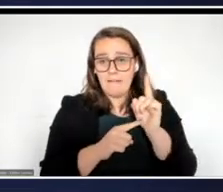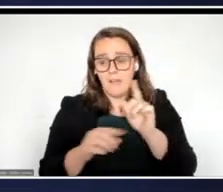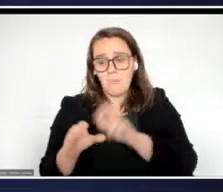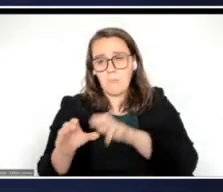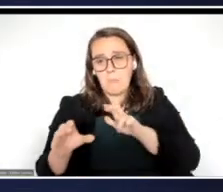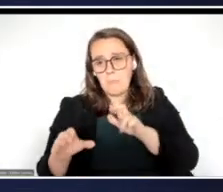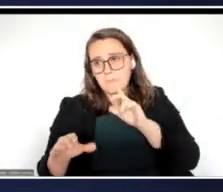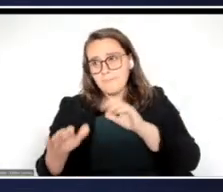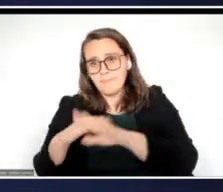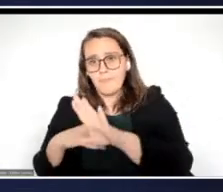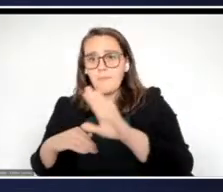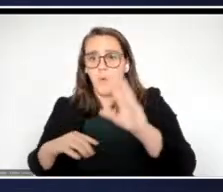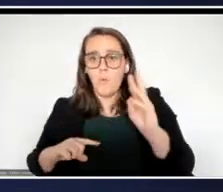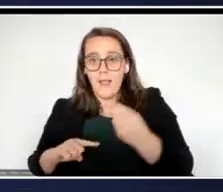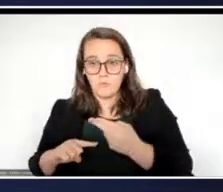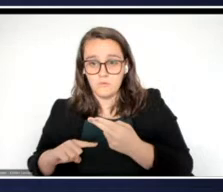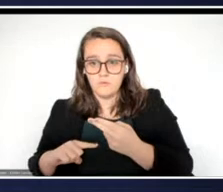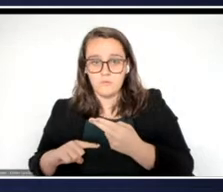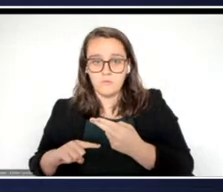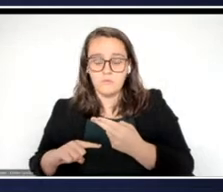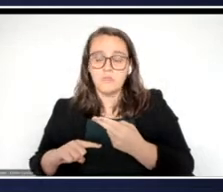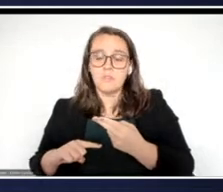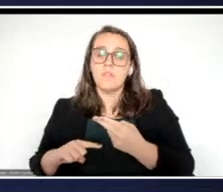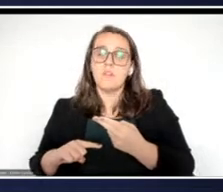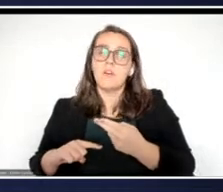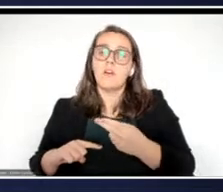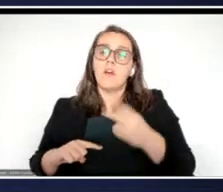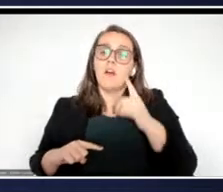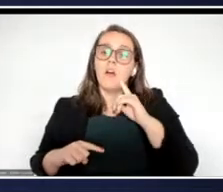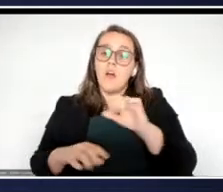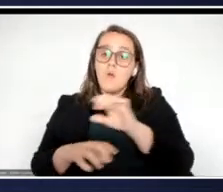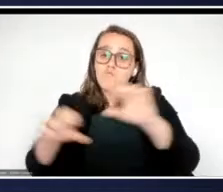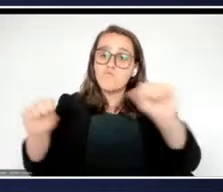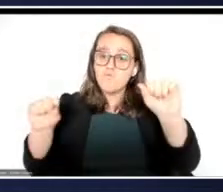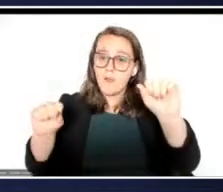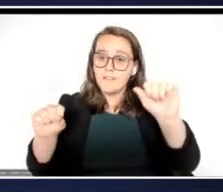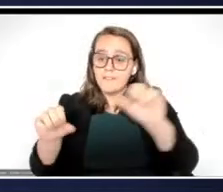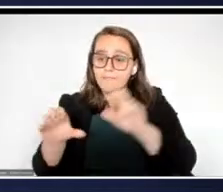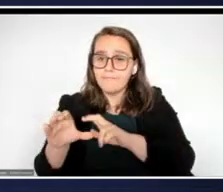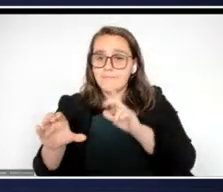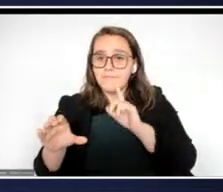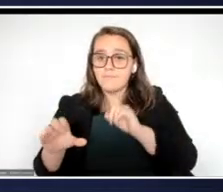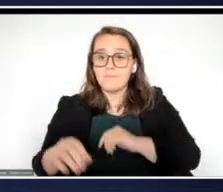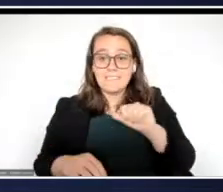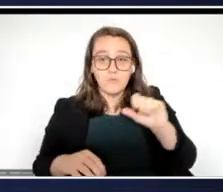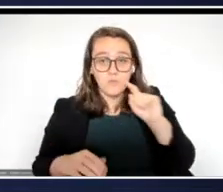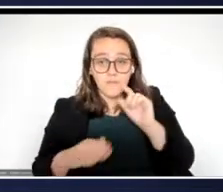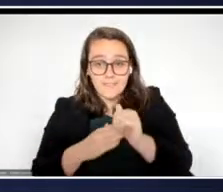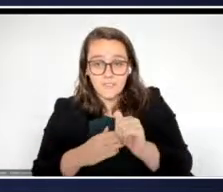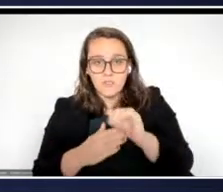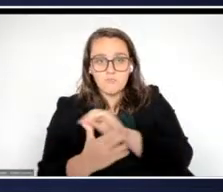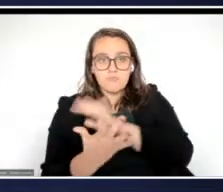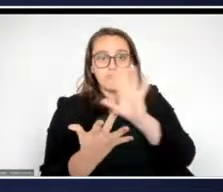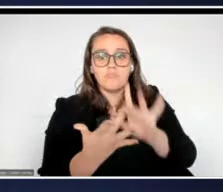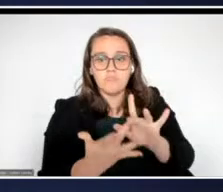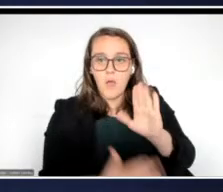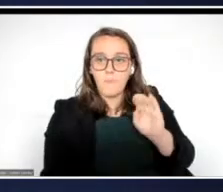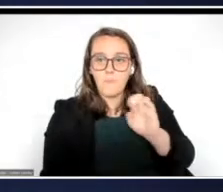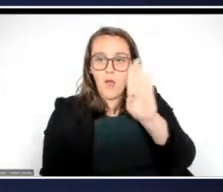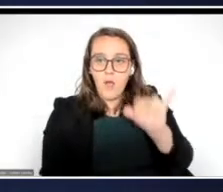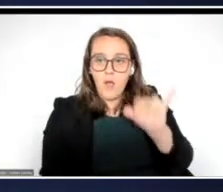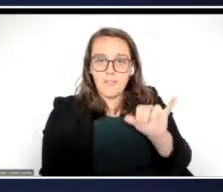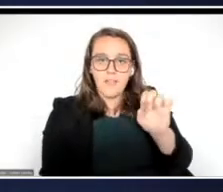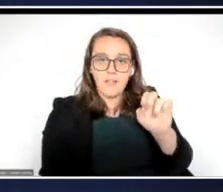House. As soon as the president left his motorcade, leadership from the Secret Service contacted Bobby Engel, the lead agent for